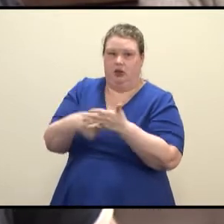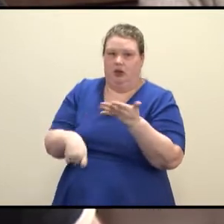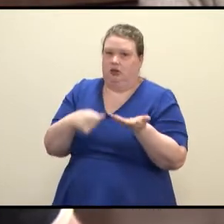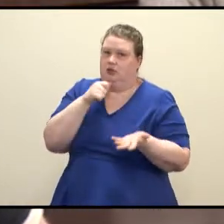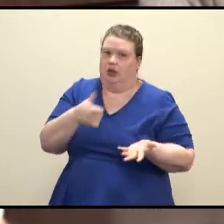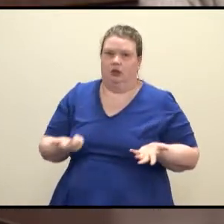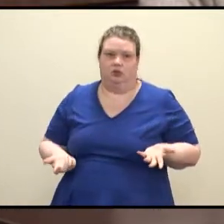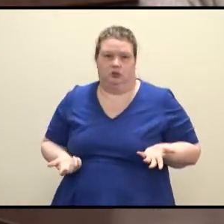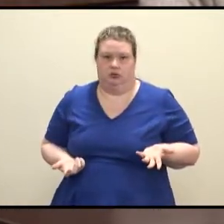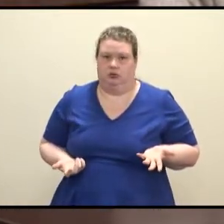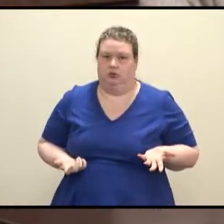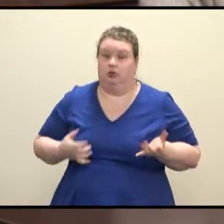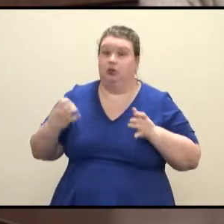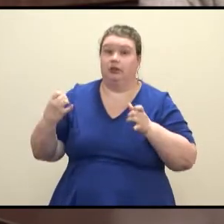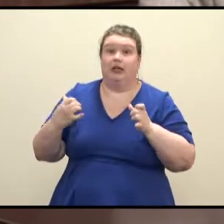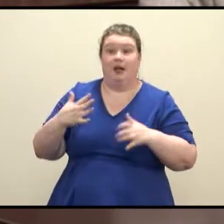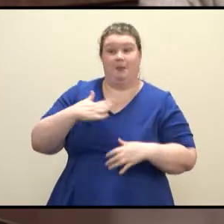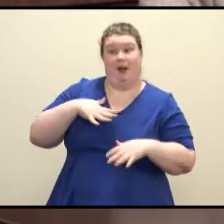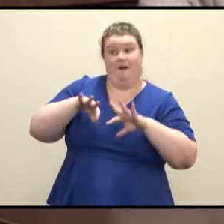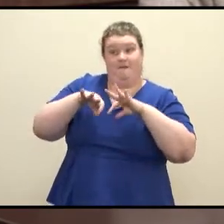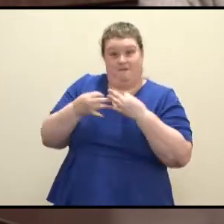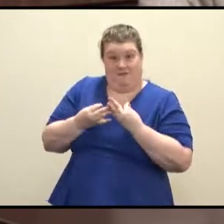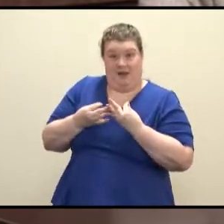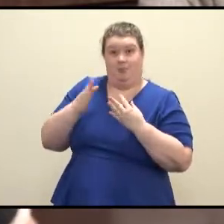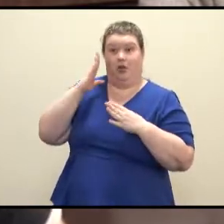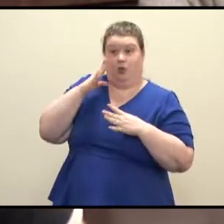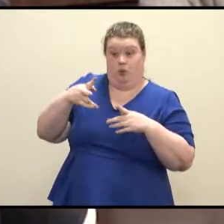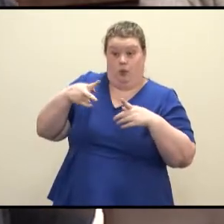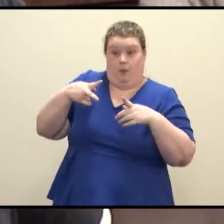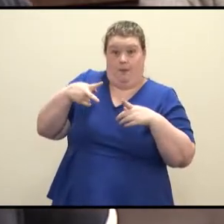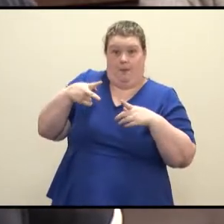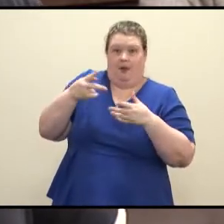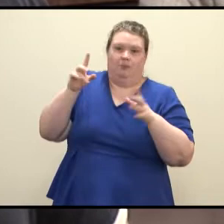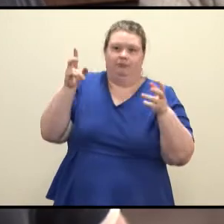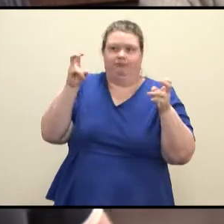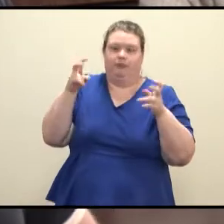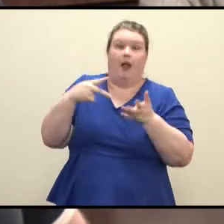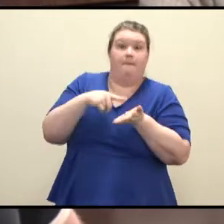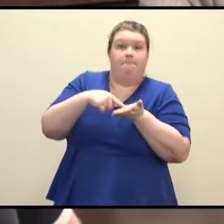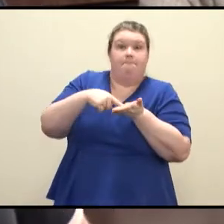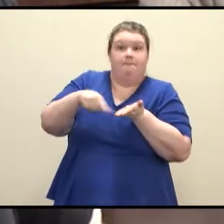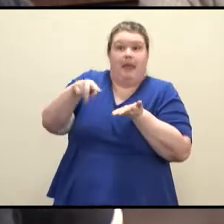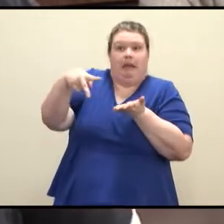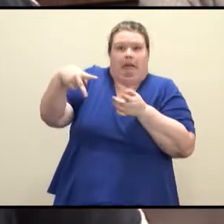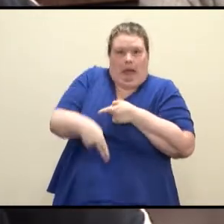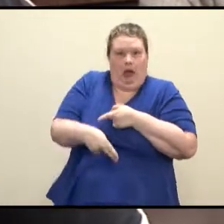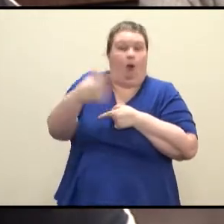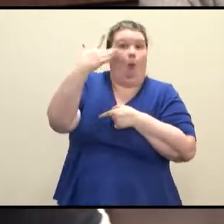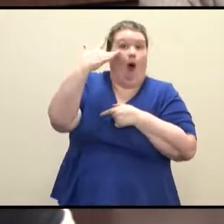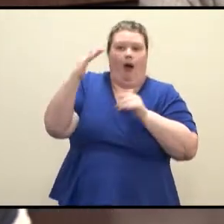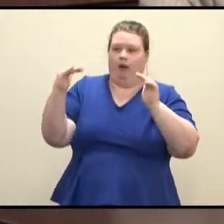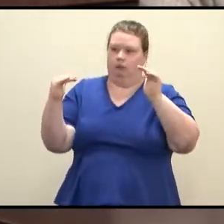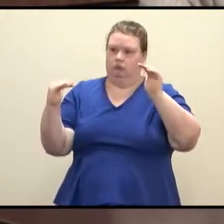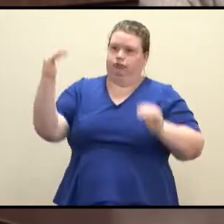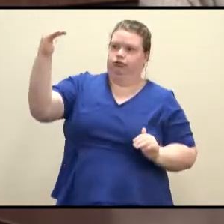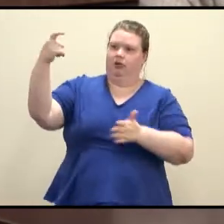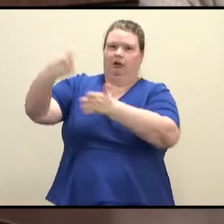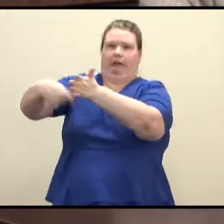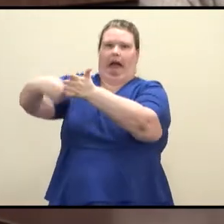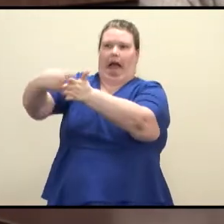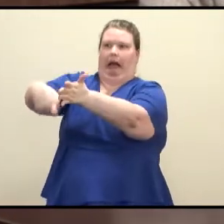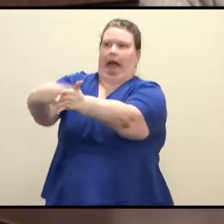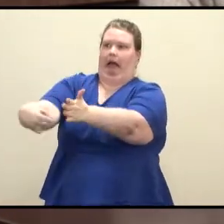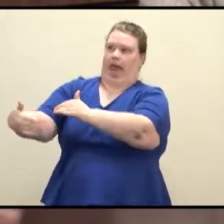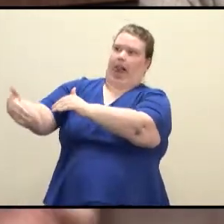family, like I said earlier, will be taking a pay cut due to the continued rise in inflation. Lastly, the potential increase proposed by Waco does not